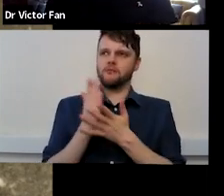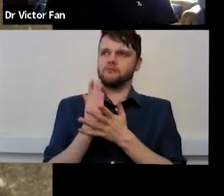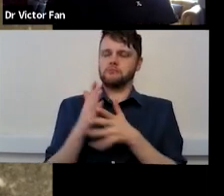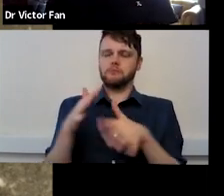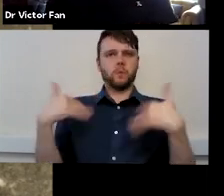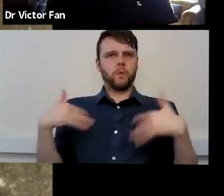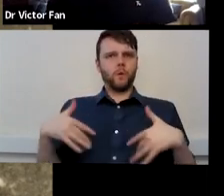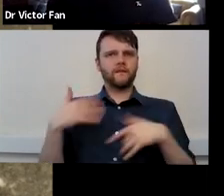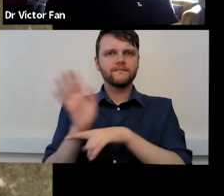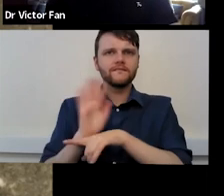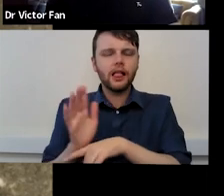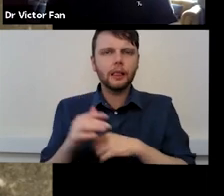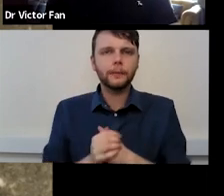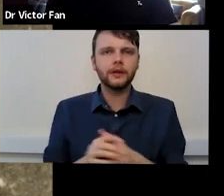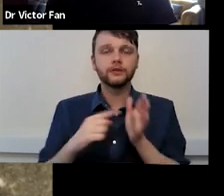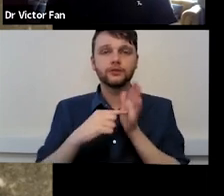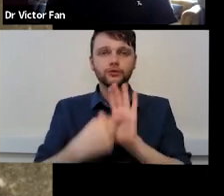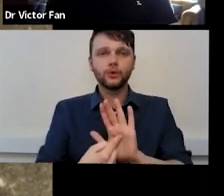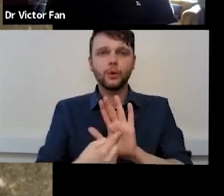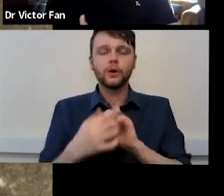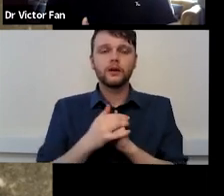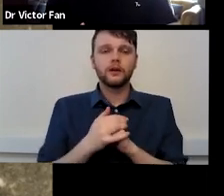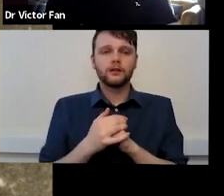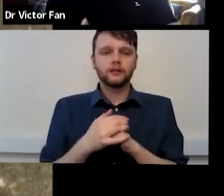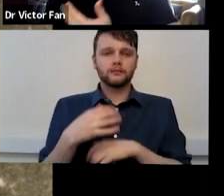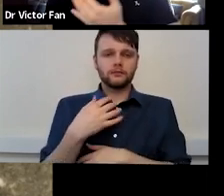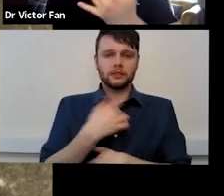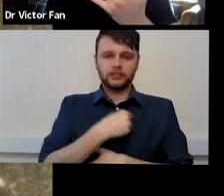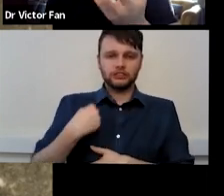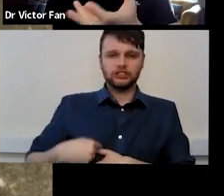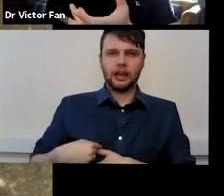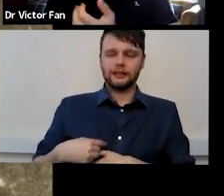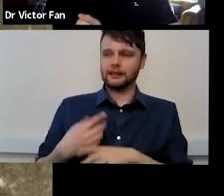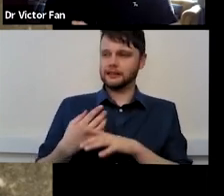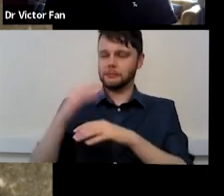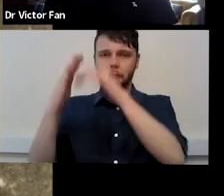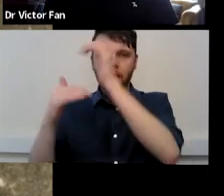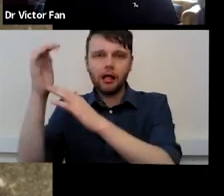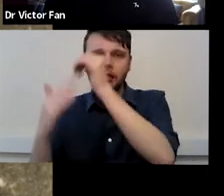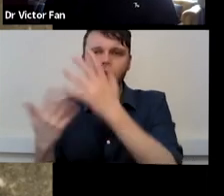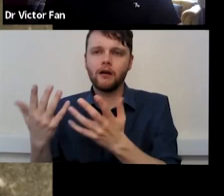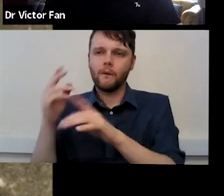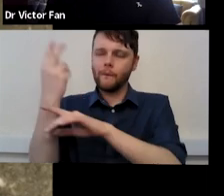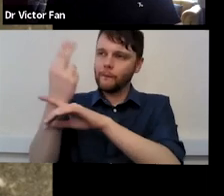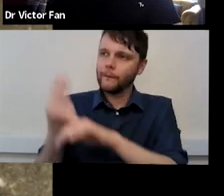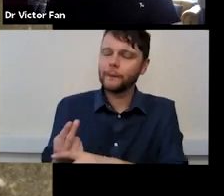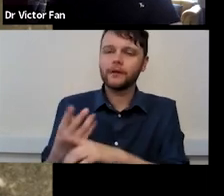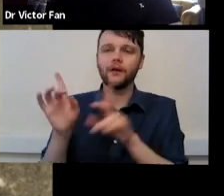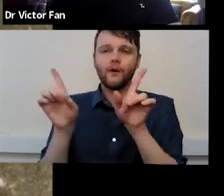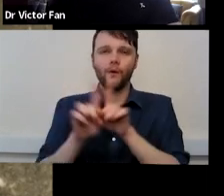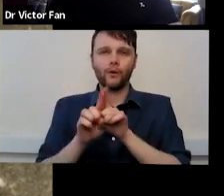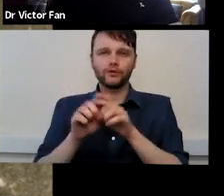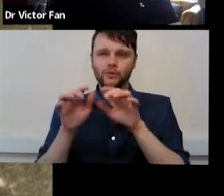that, that featured Chinese architecture, medieval Chinese architecture, and also